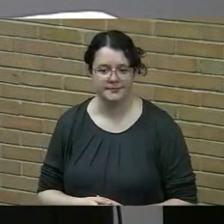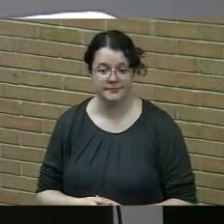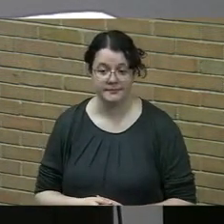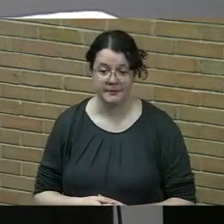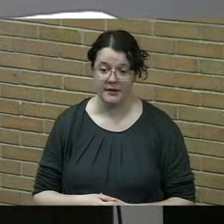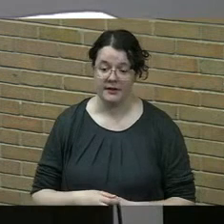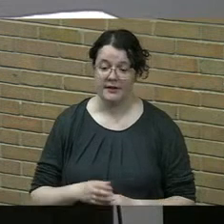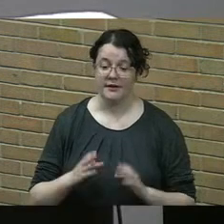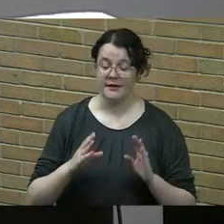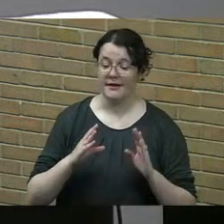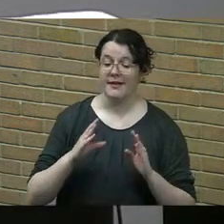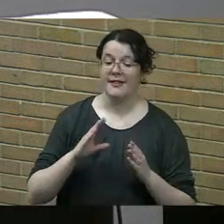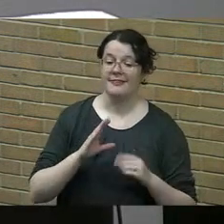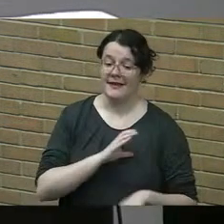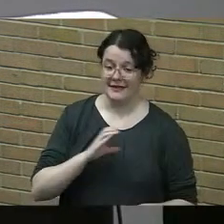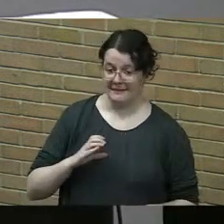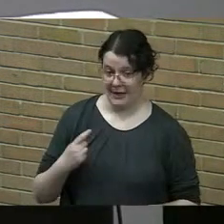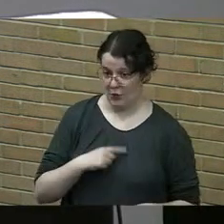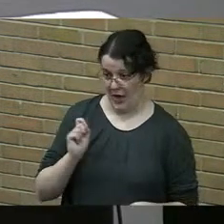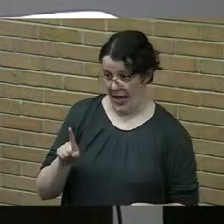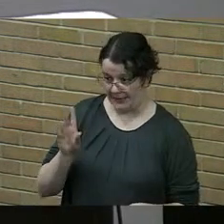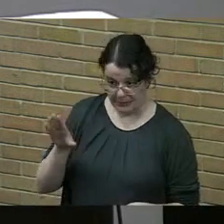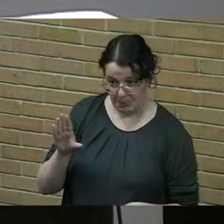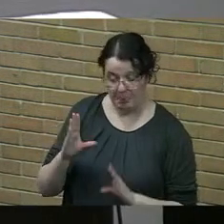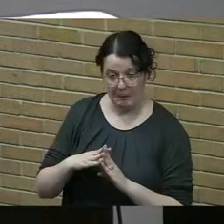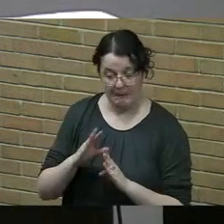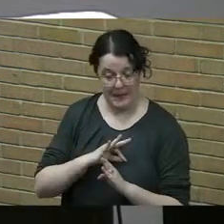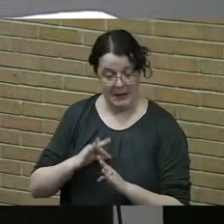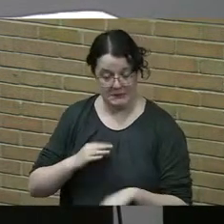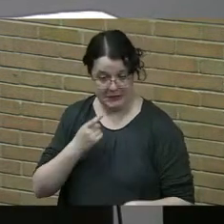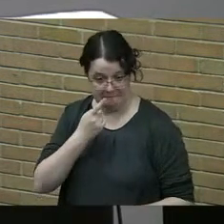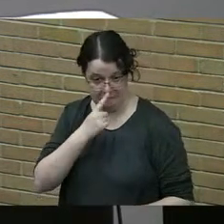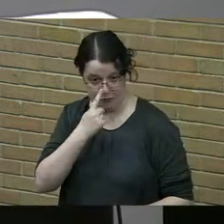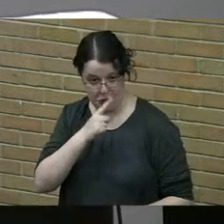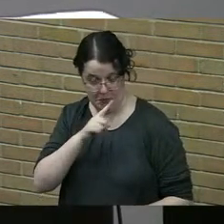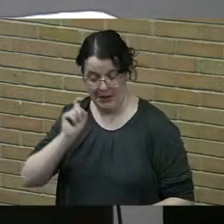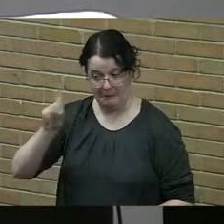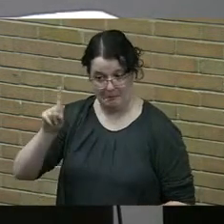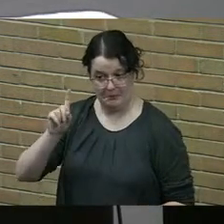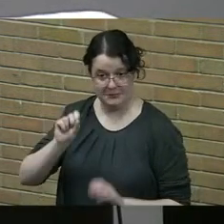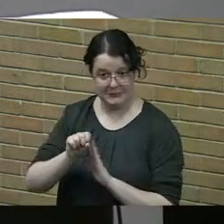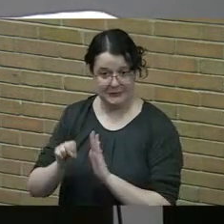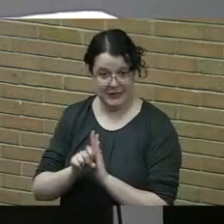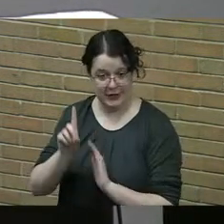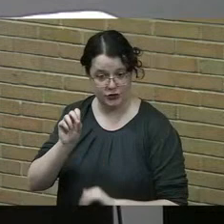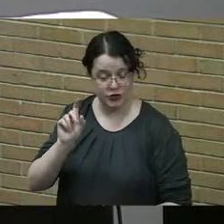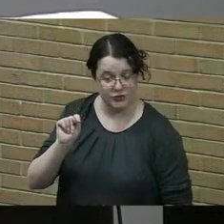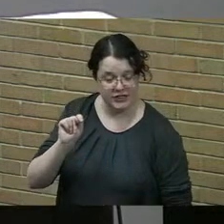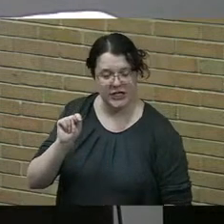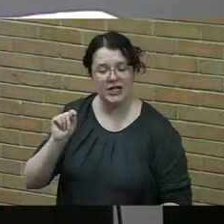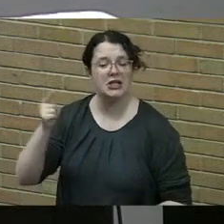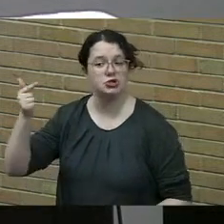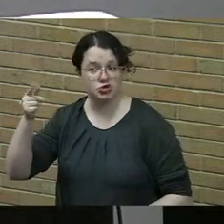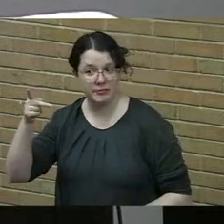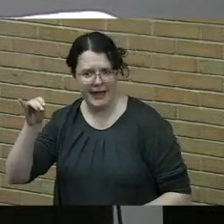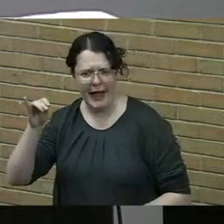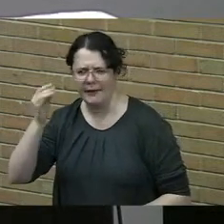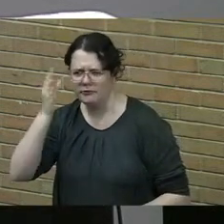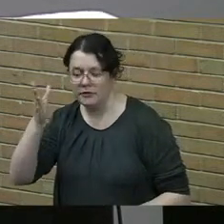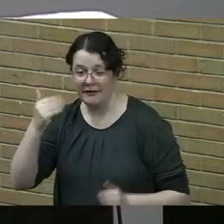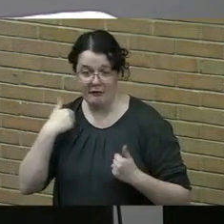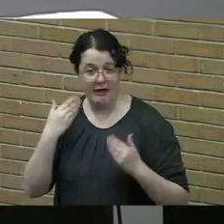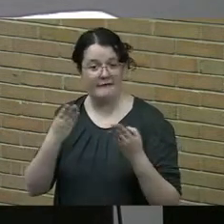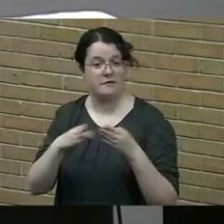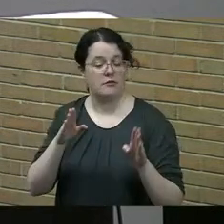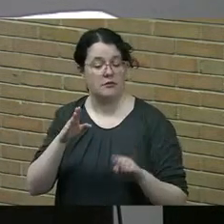that town staff inquire of the state DOT or GPI whether a public portal is available